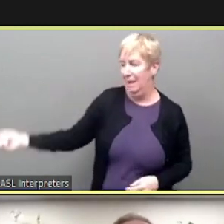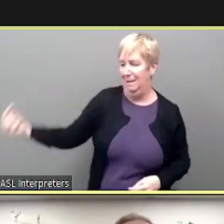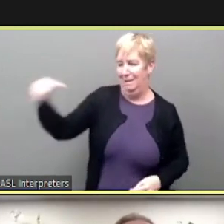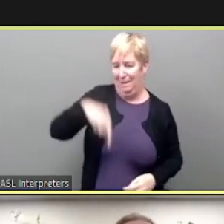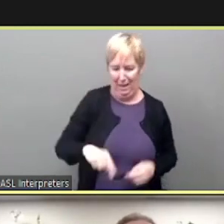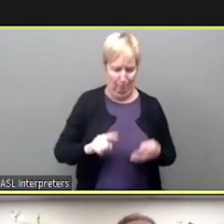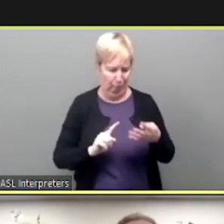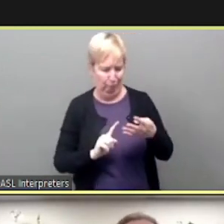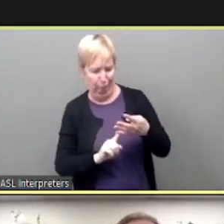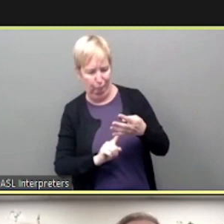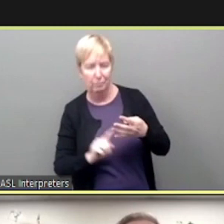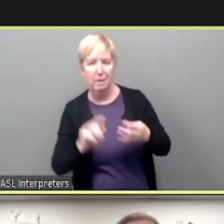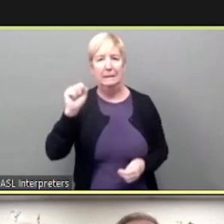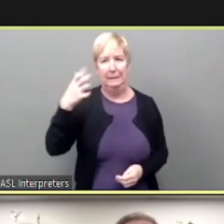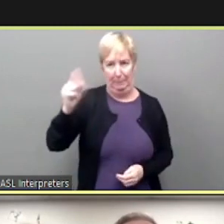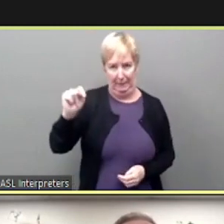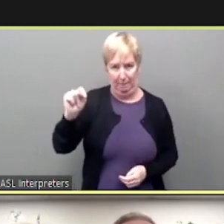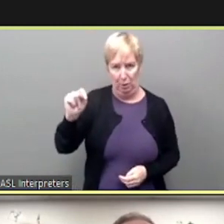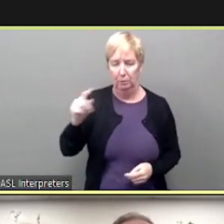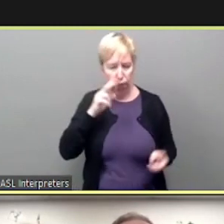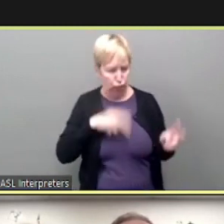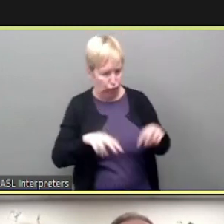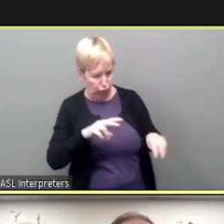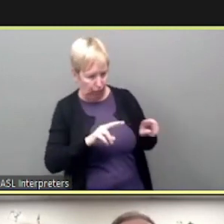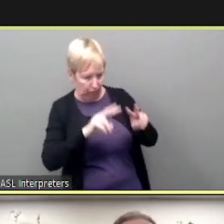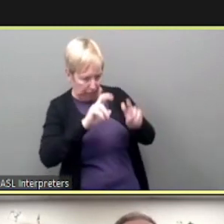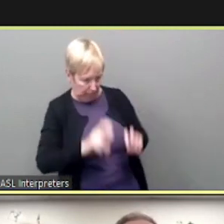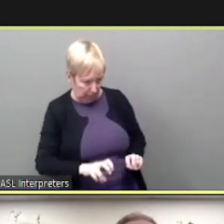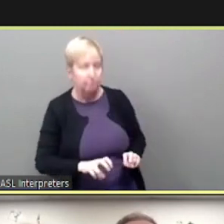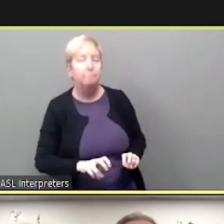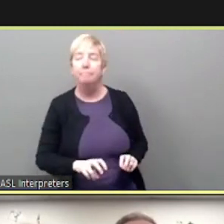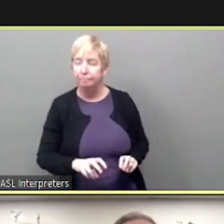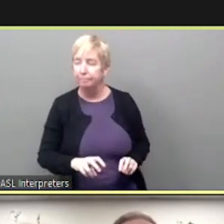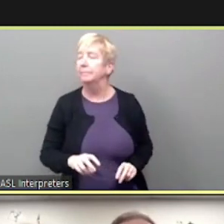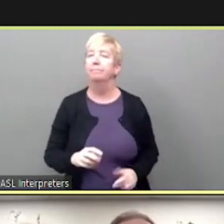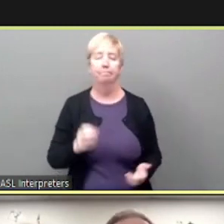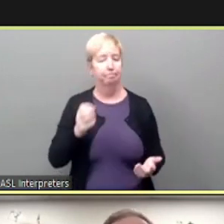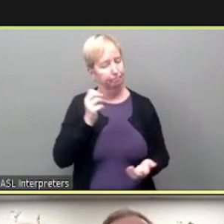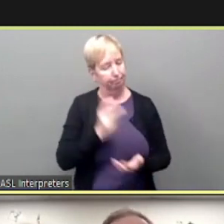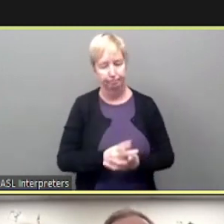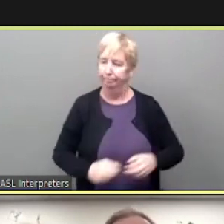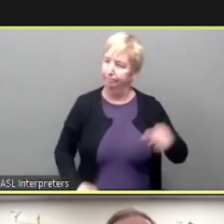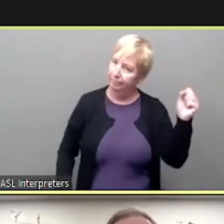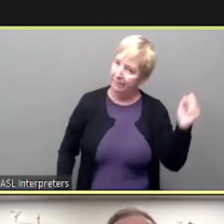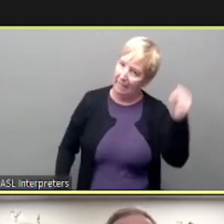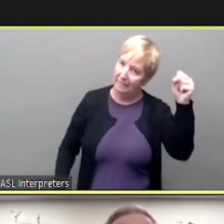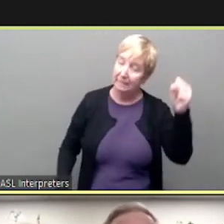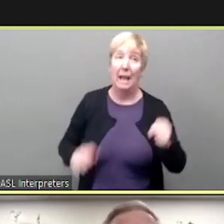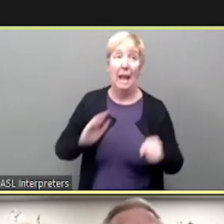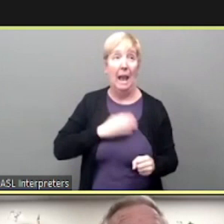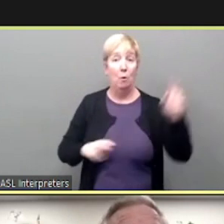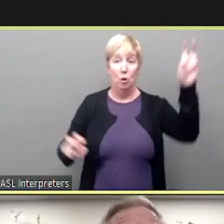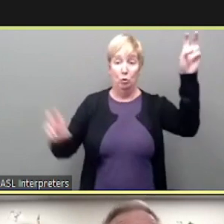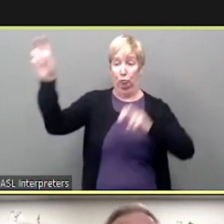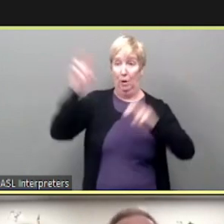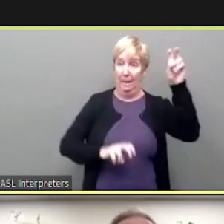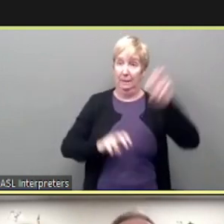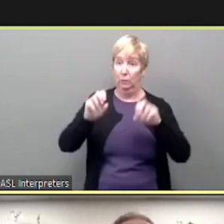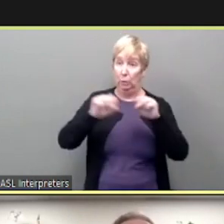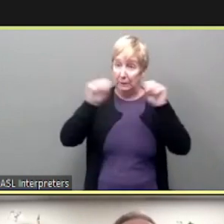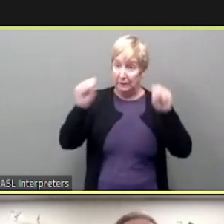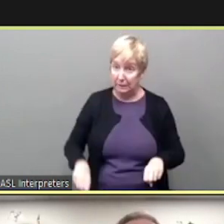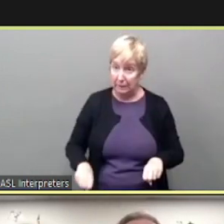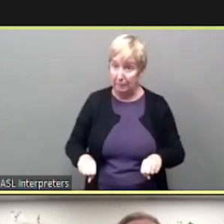really did confirm that the number one, that transfer system that we use that we've told you about is